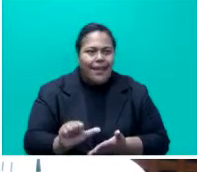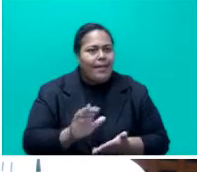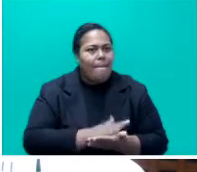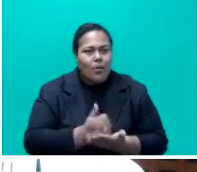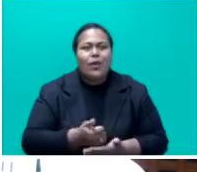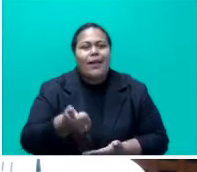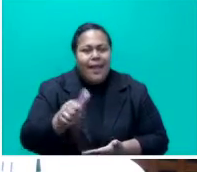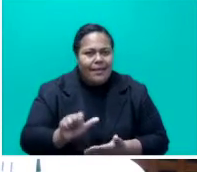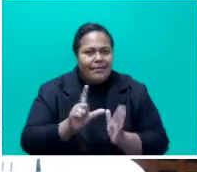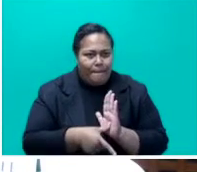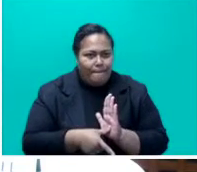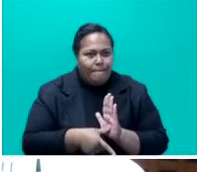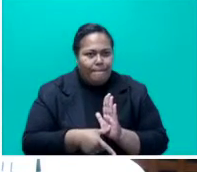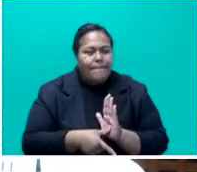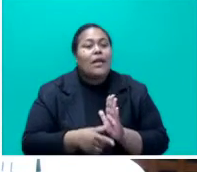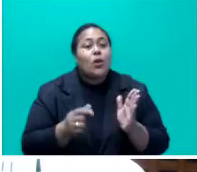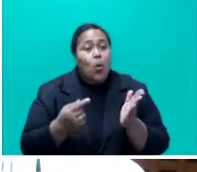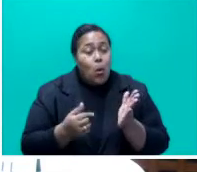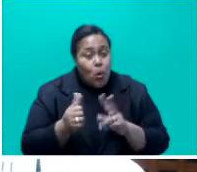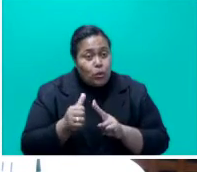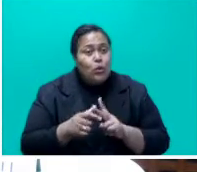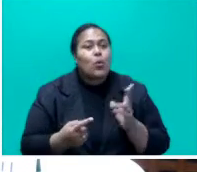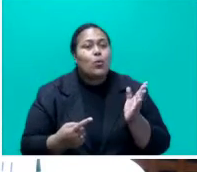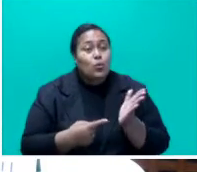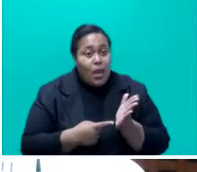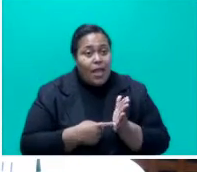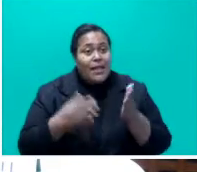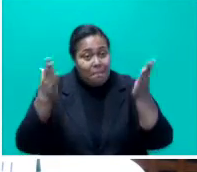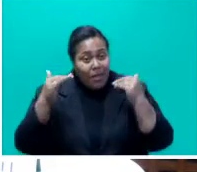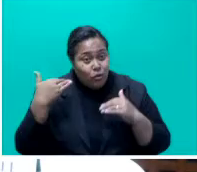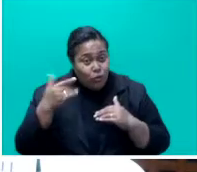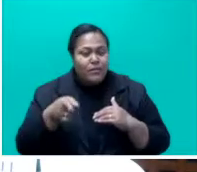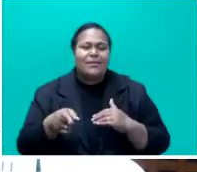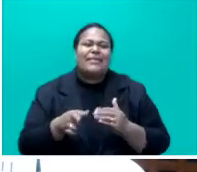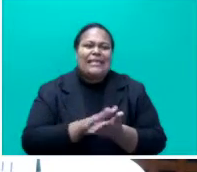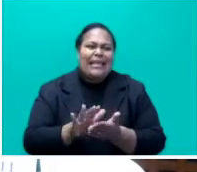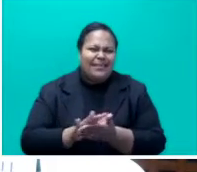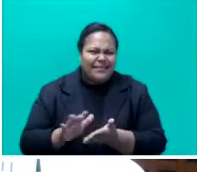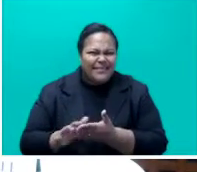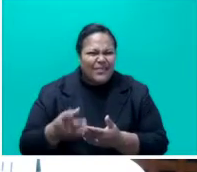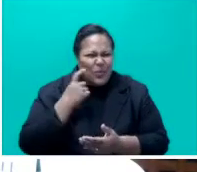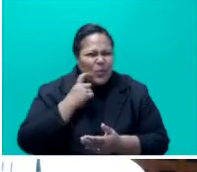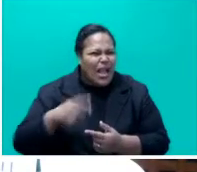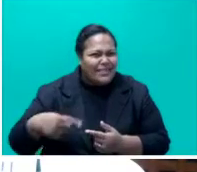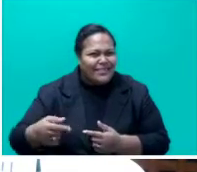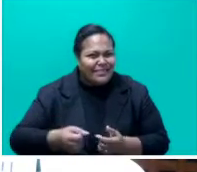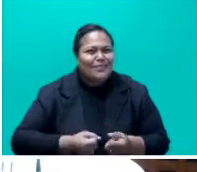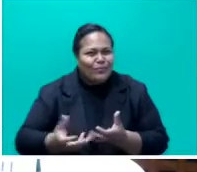sanitation facilities, as stated in the Constitution that I have referred to earlier, Mr. Speaker.